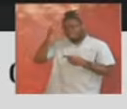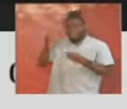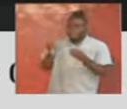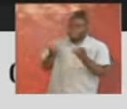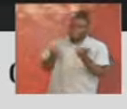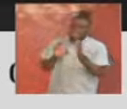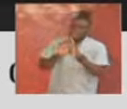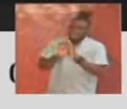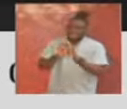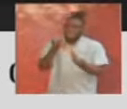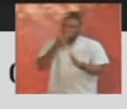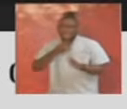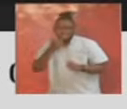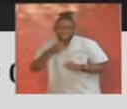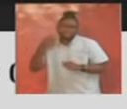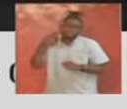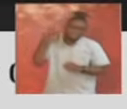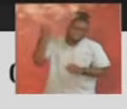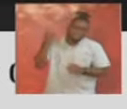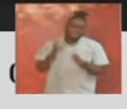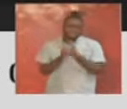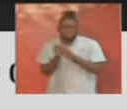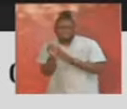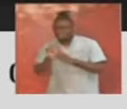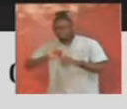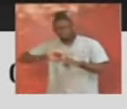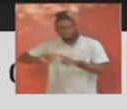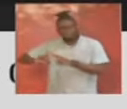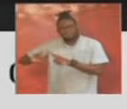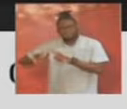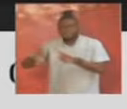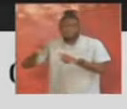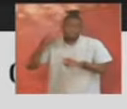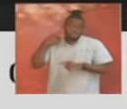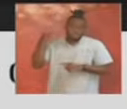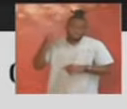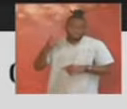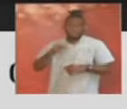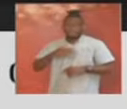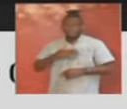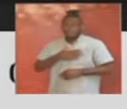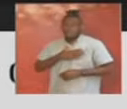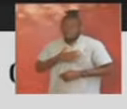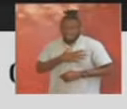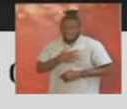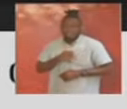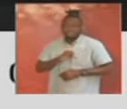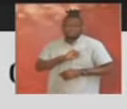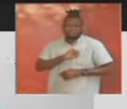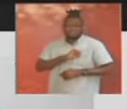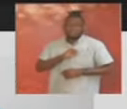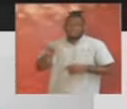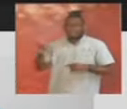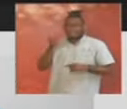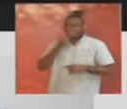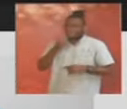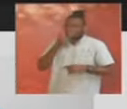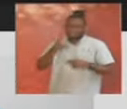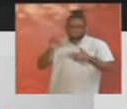chronic diseases were hypertension, followed by asthma, followed by diabetes. Next slide.